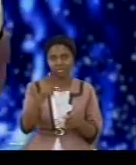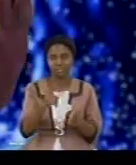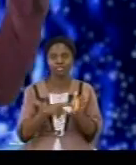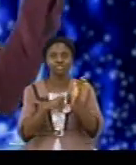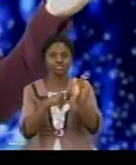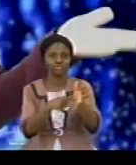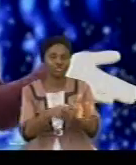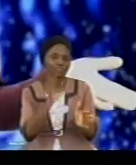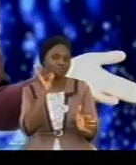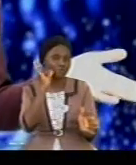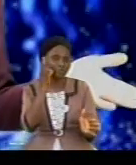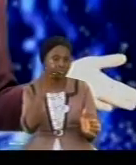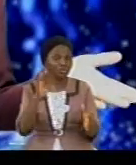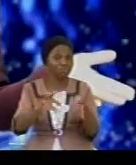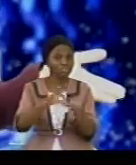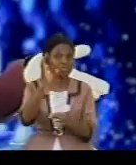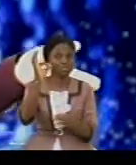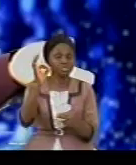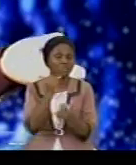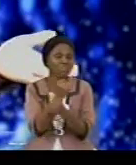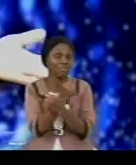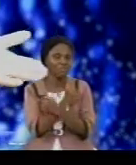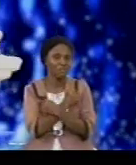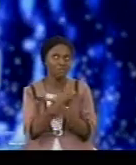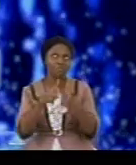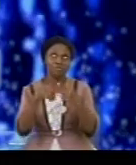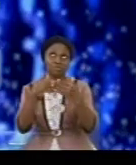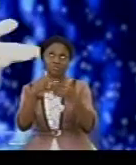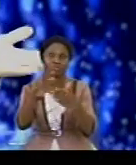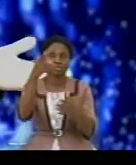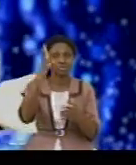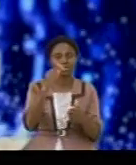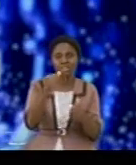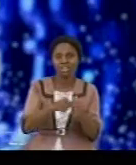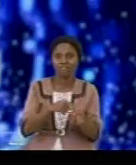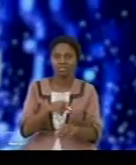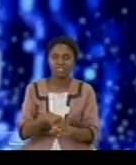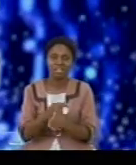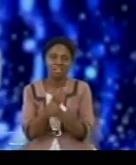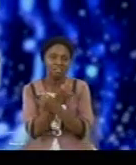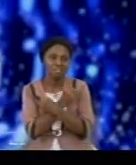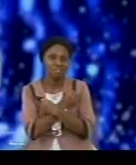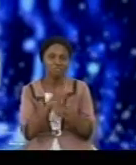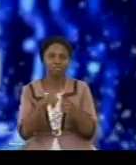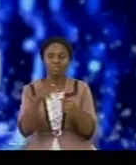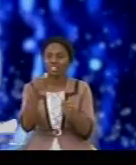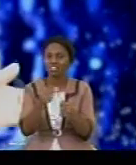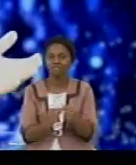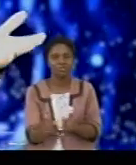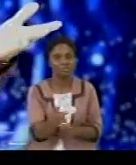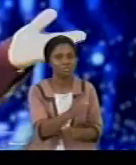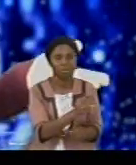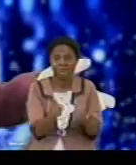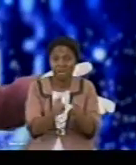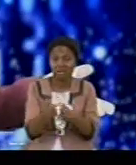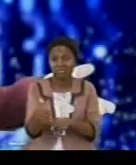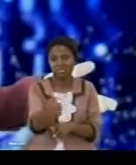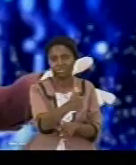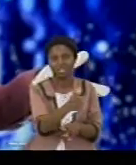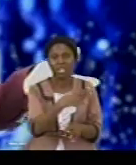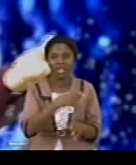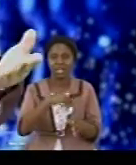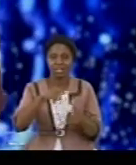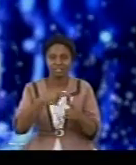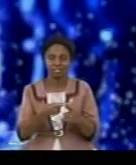Love. Love towards God at all times, in all situations. Love towards fellow human beings like yourself. And the joy of the